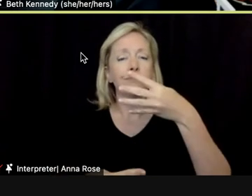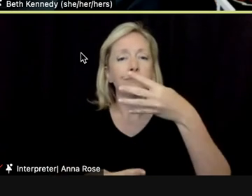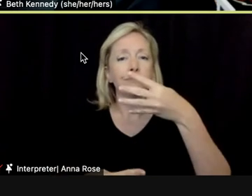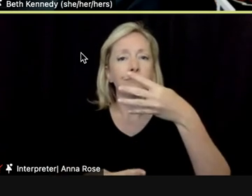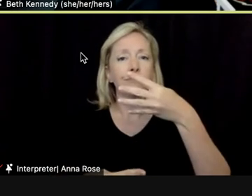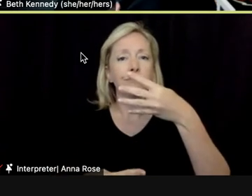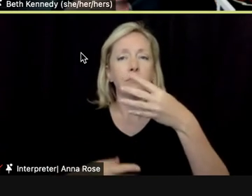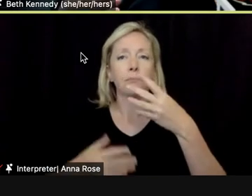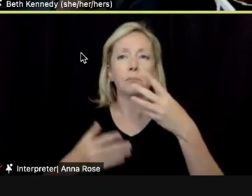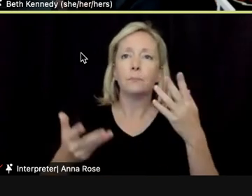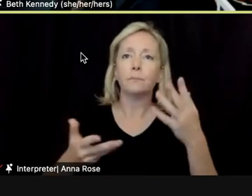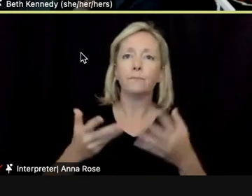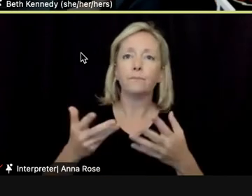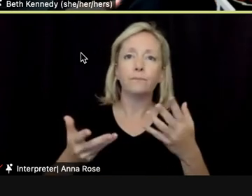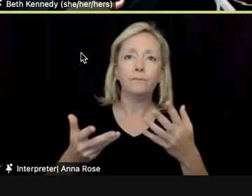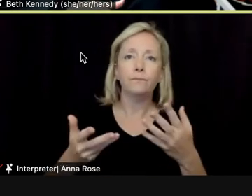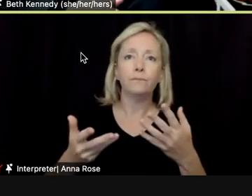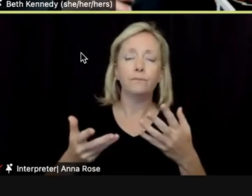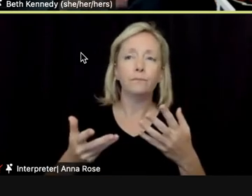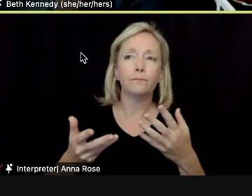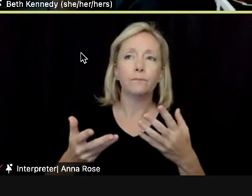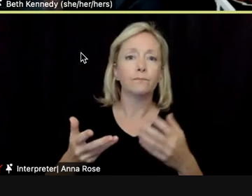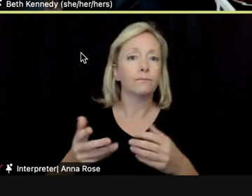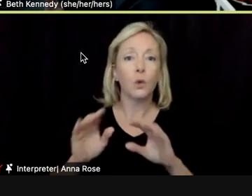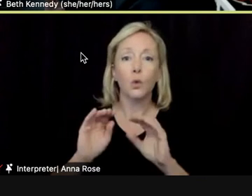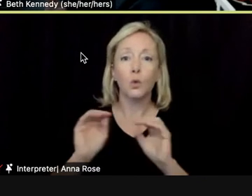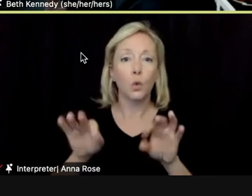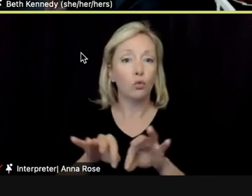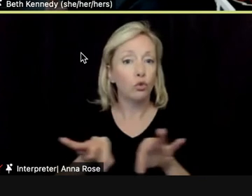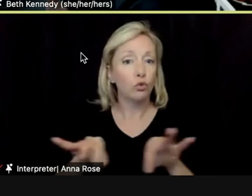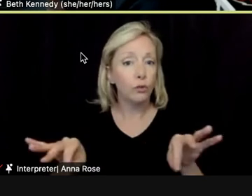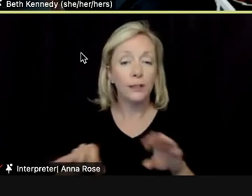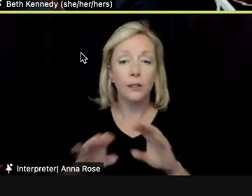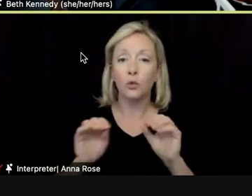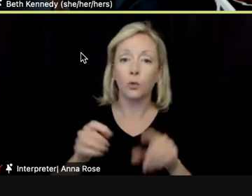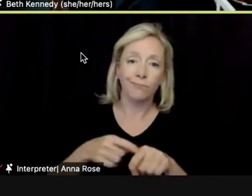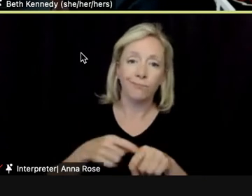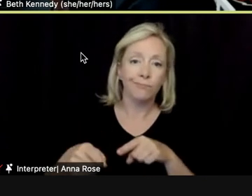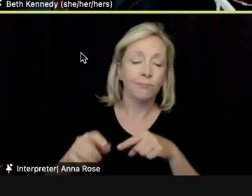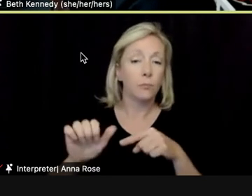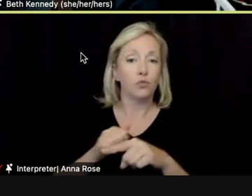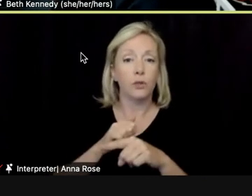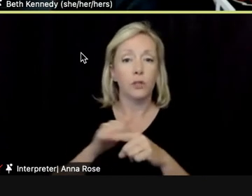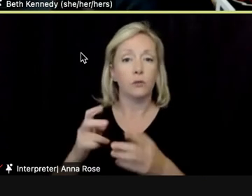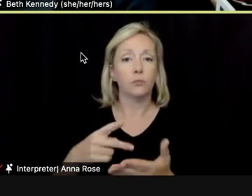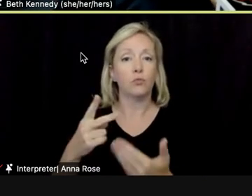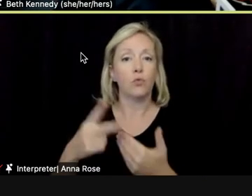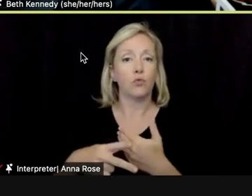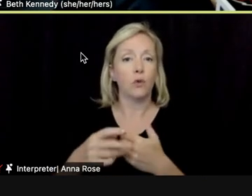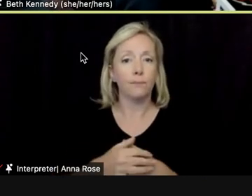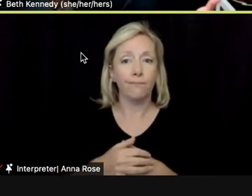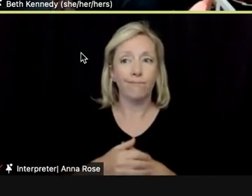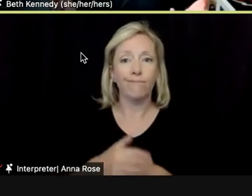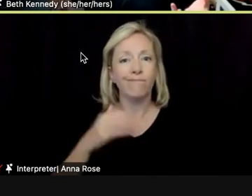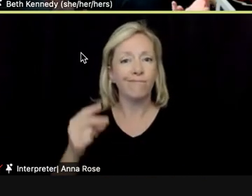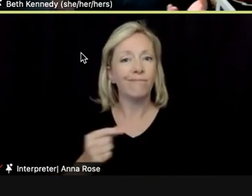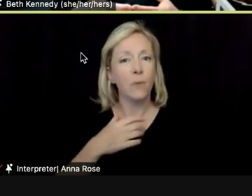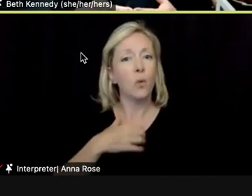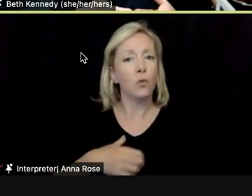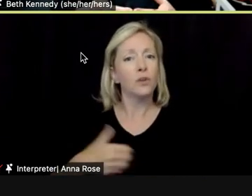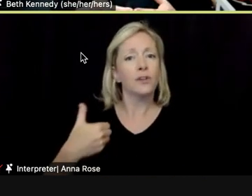don't go to college. They don't have a training program for how to be a paraprofessional. I wish they did,